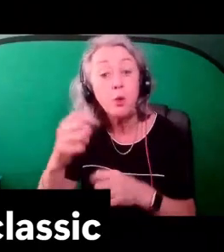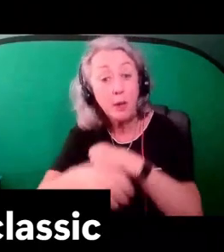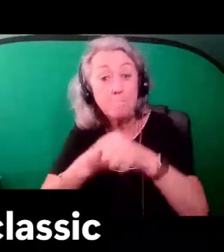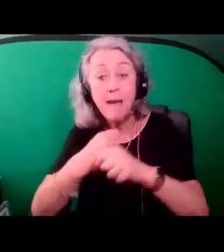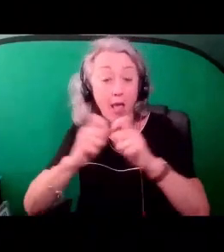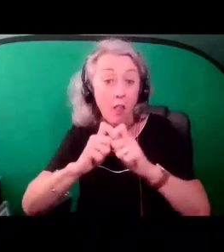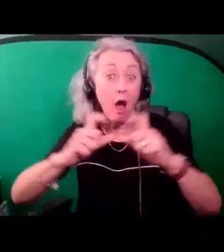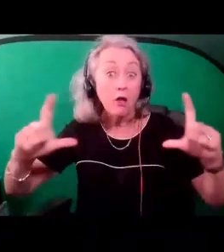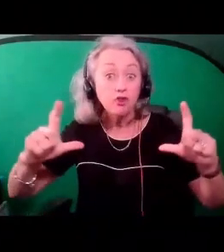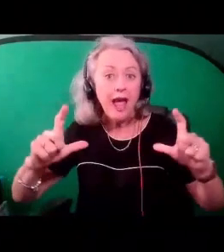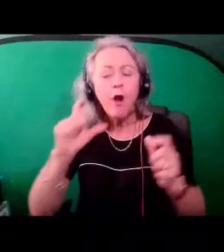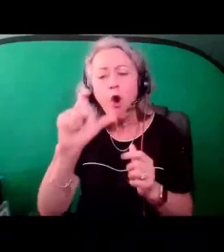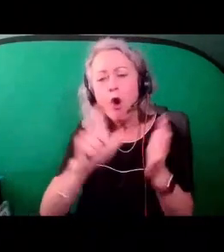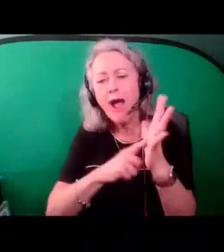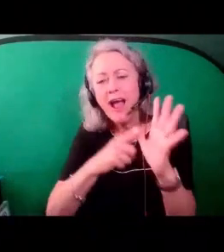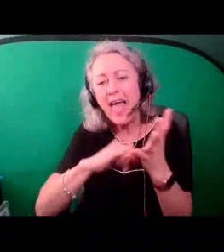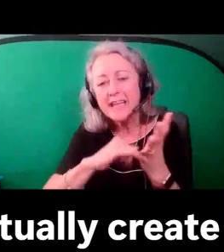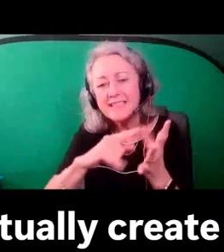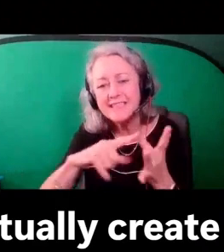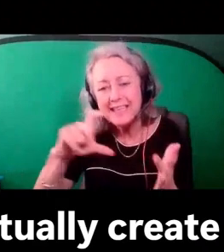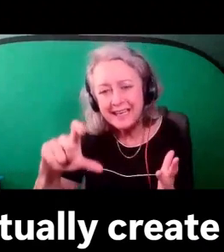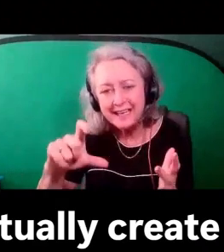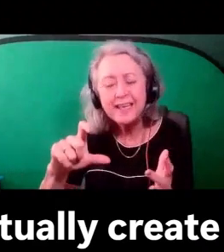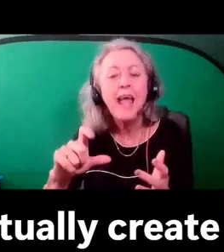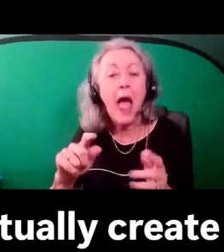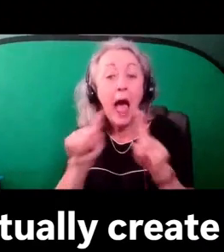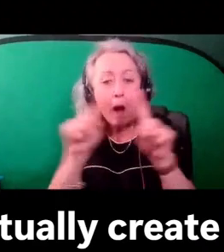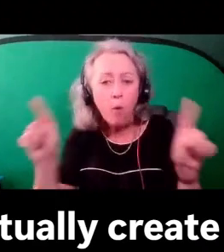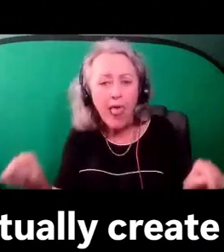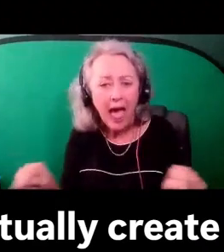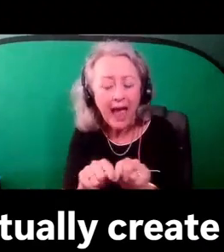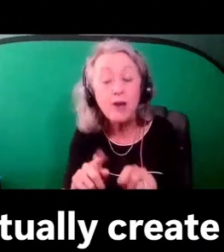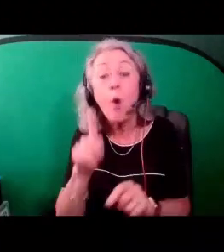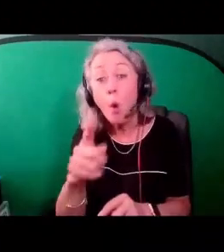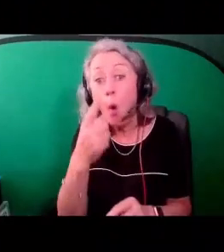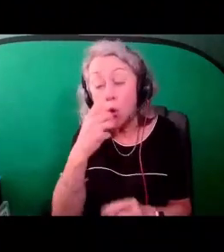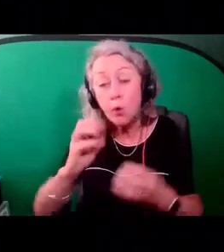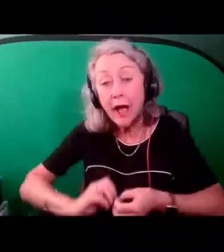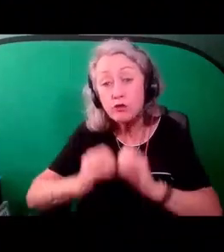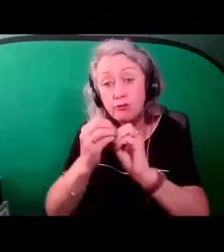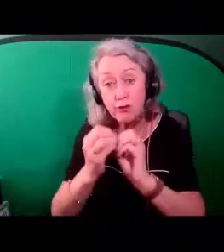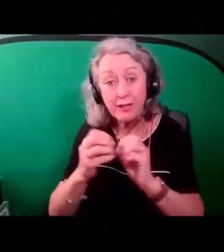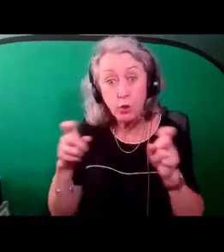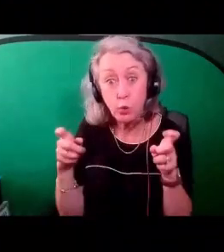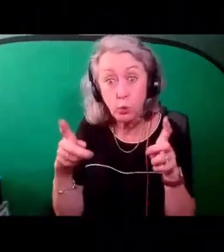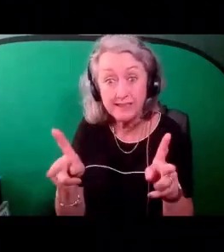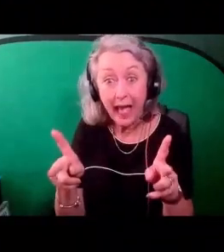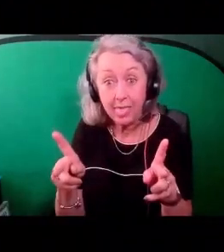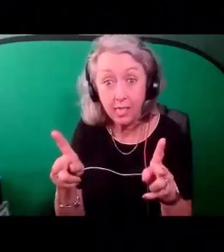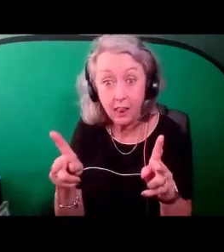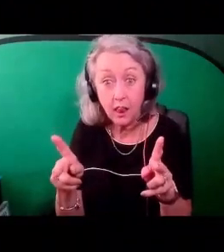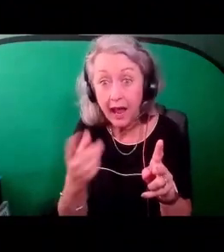or classic outline text, or you can actually create a new style